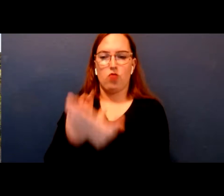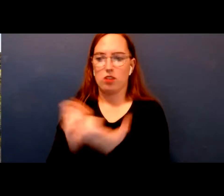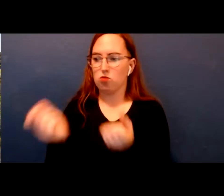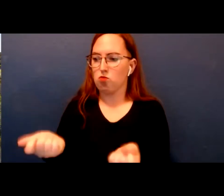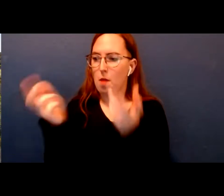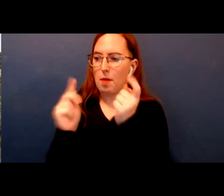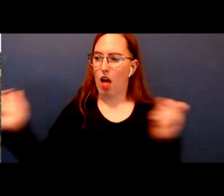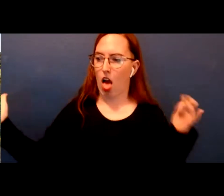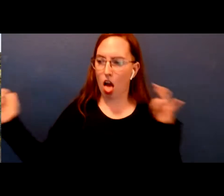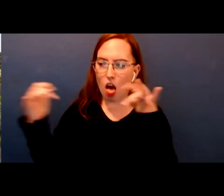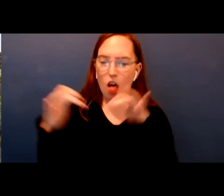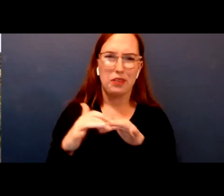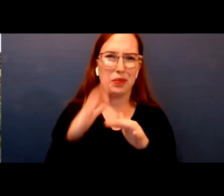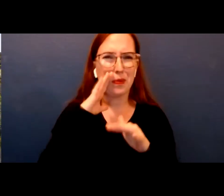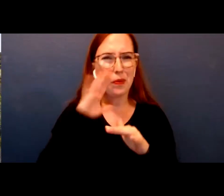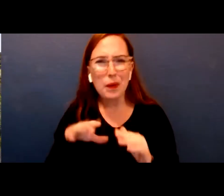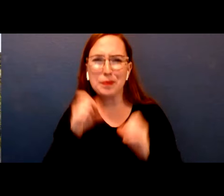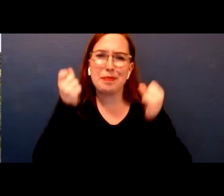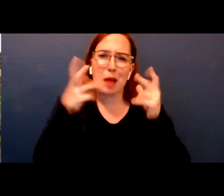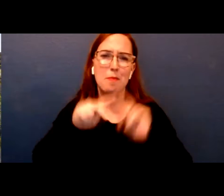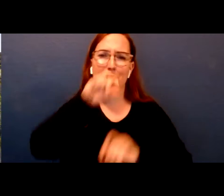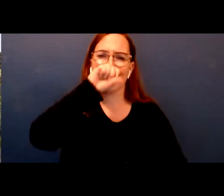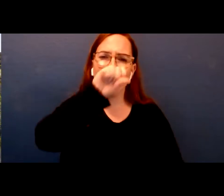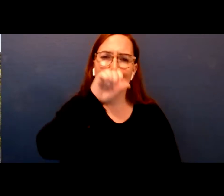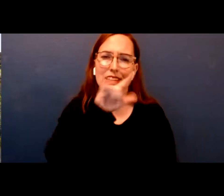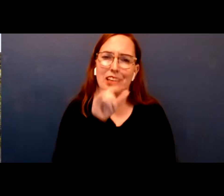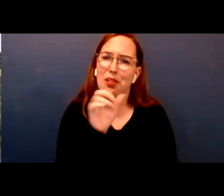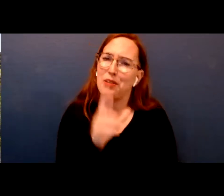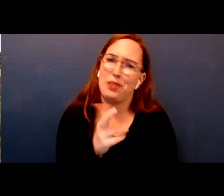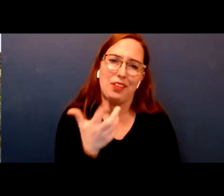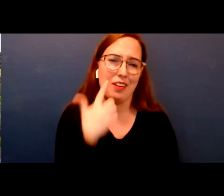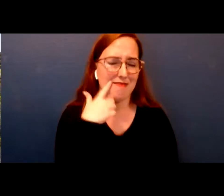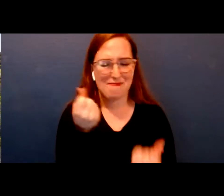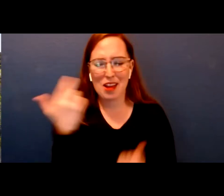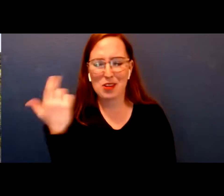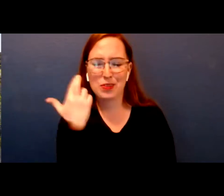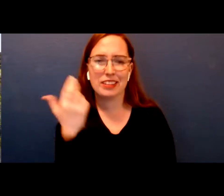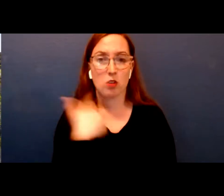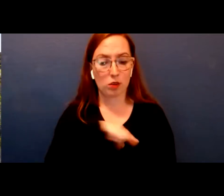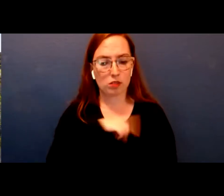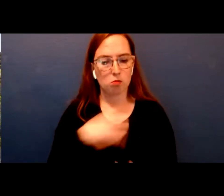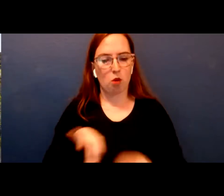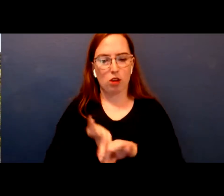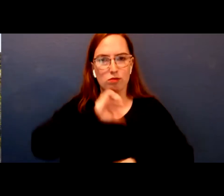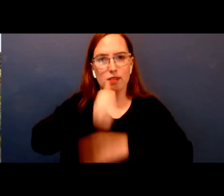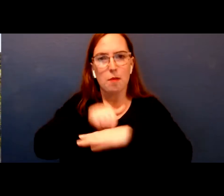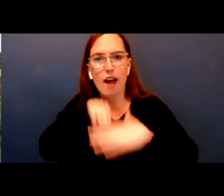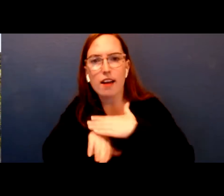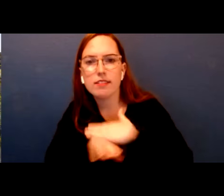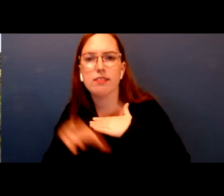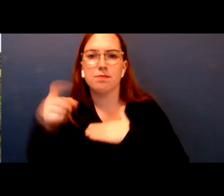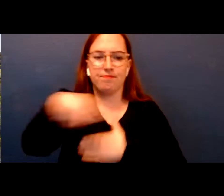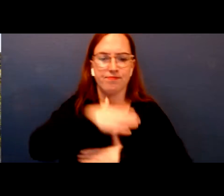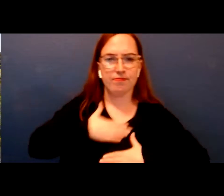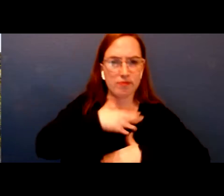people love for so many different reasons, and create access for them while they enjoy nature, while they have active recreation